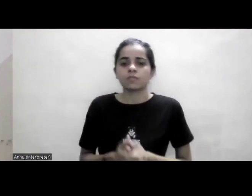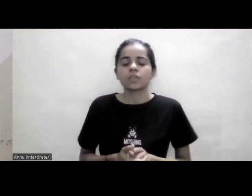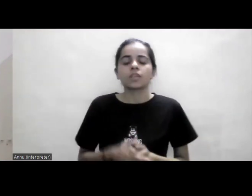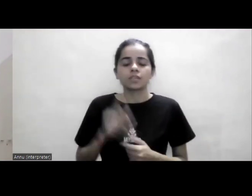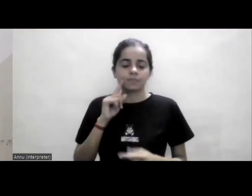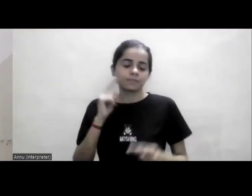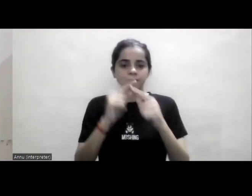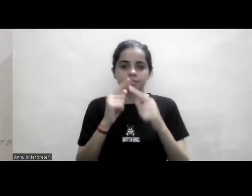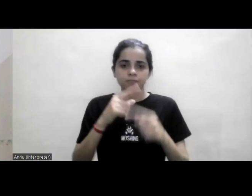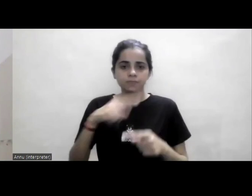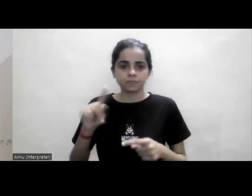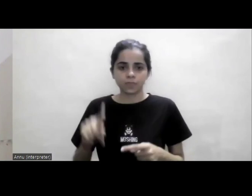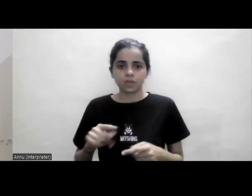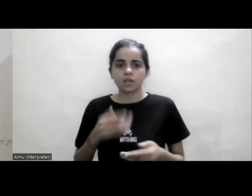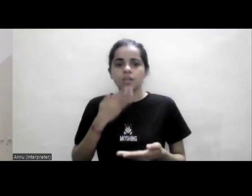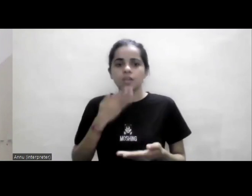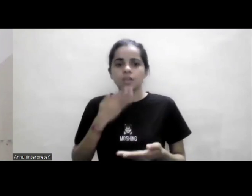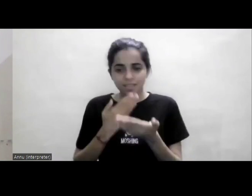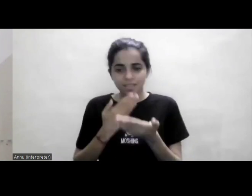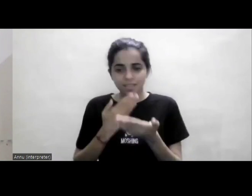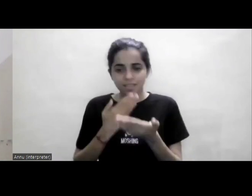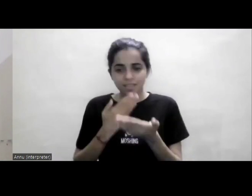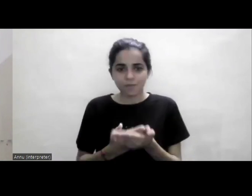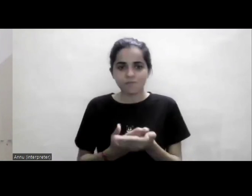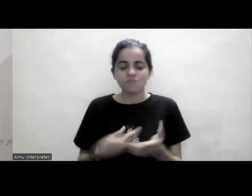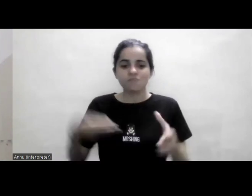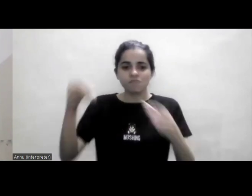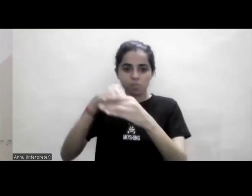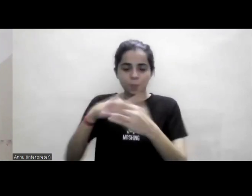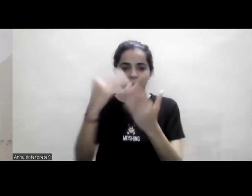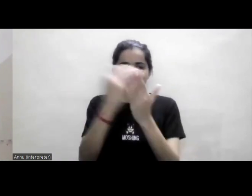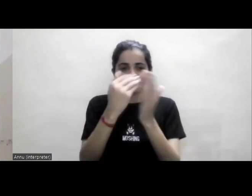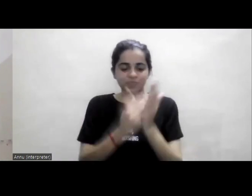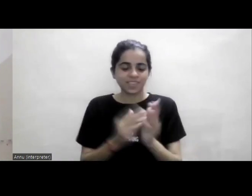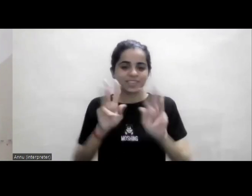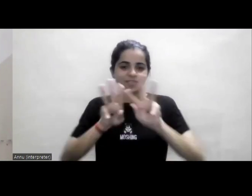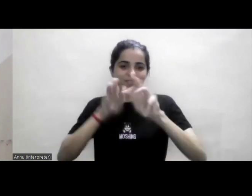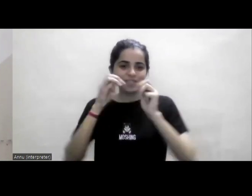Exactly. And thank you for making me a part of this